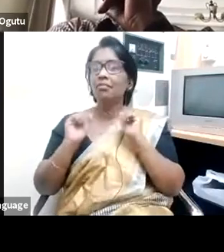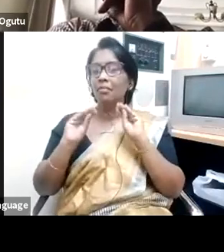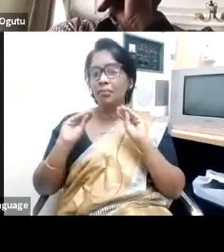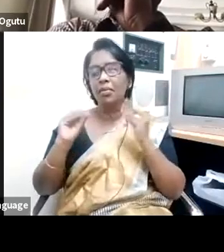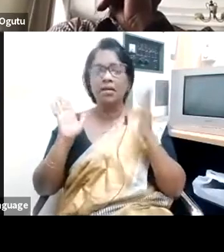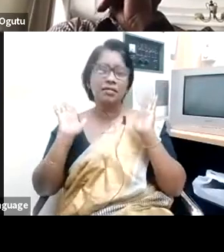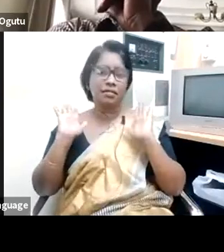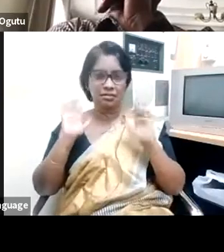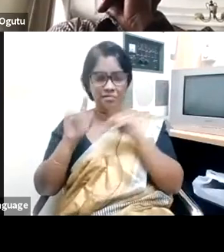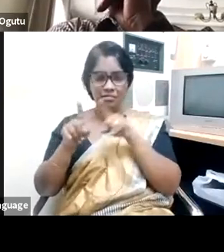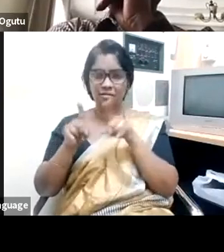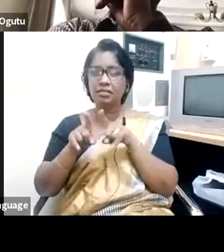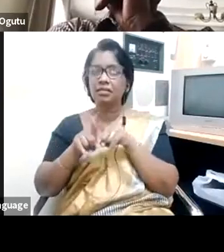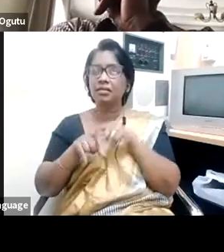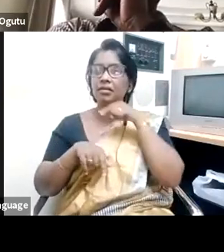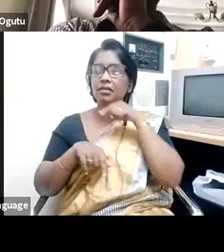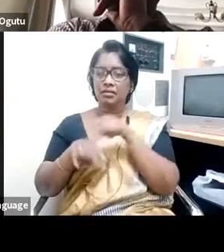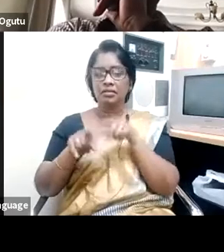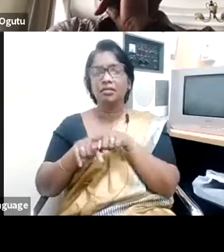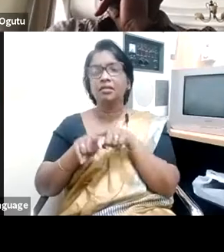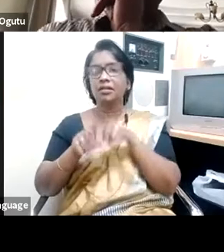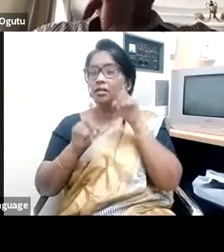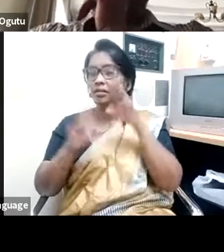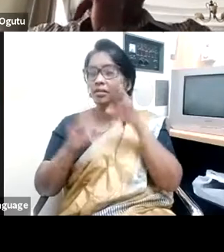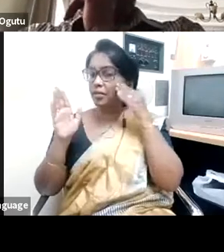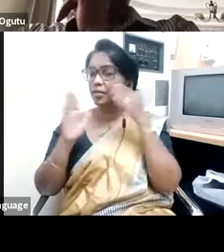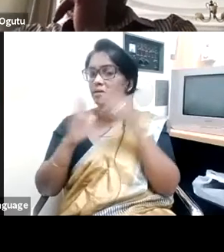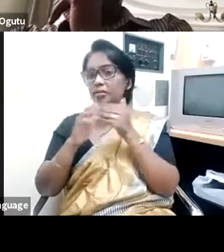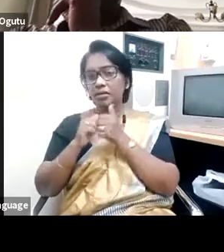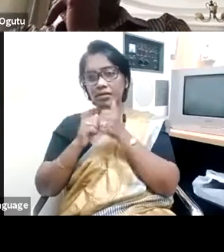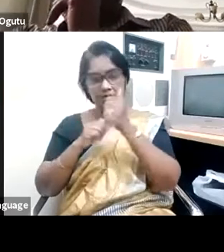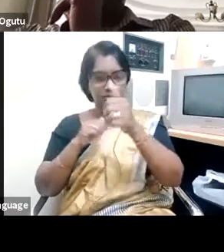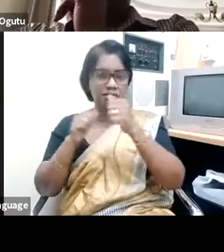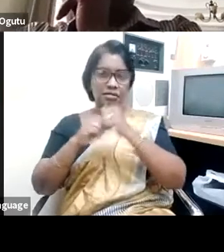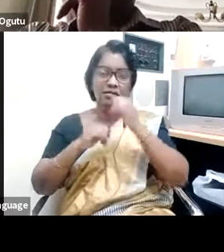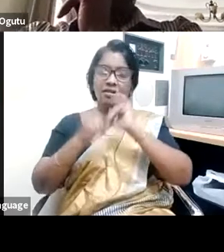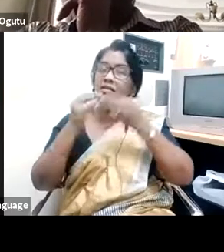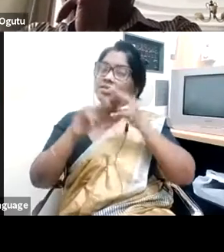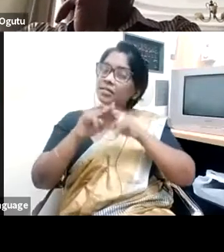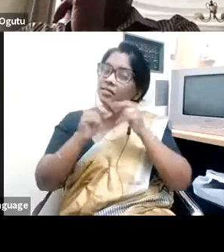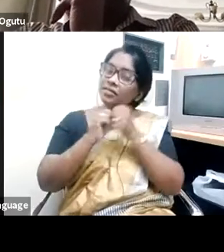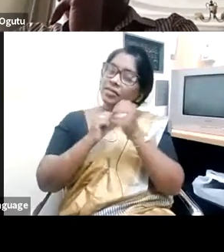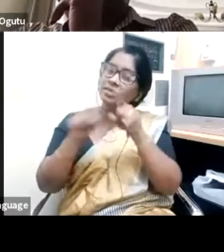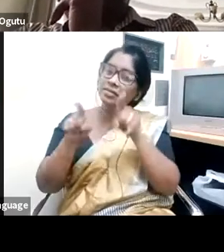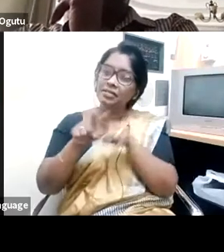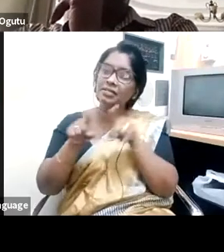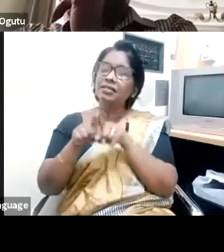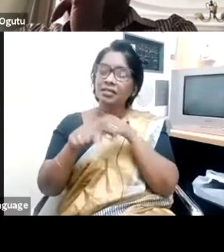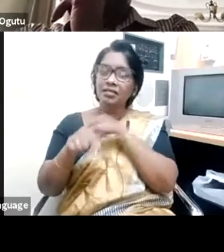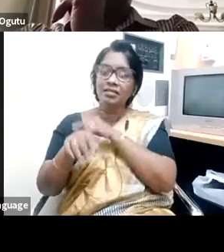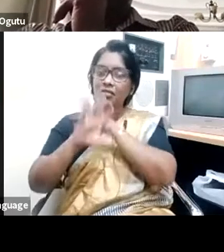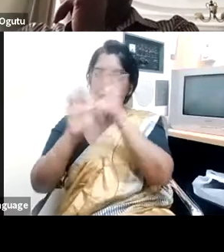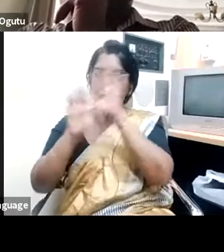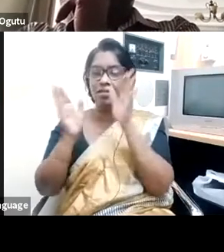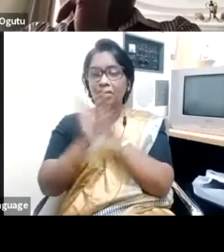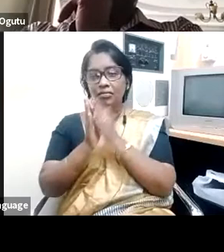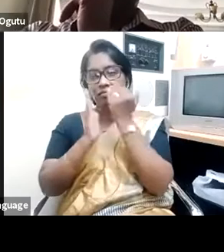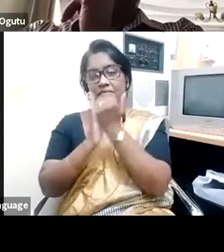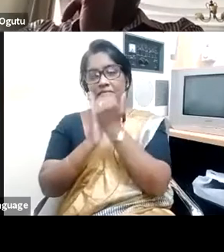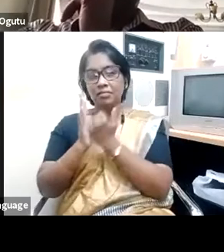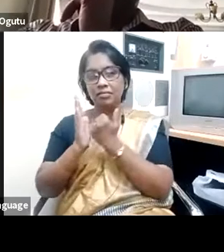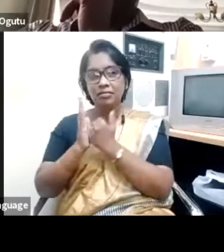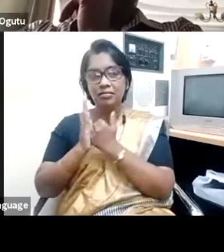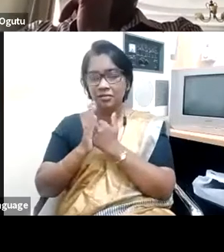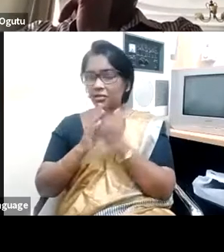of give that idea to our employees and say, go. In fact, we've even gone beyond now to look at entrepreneurship. And